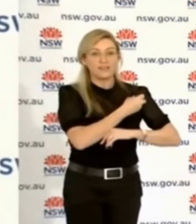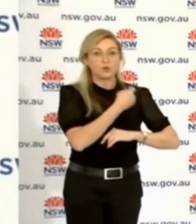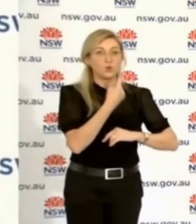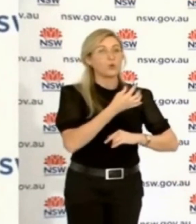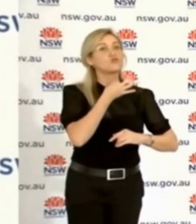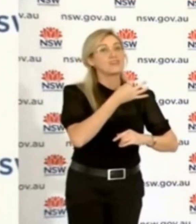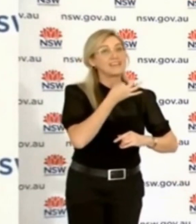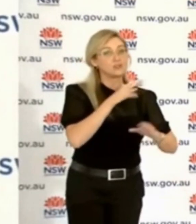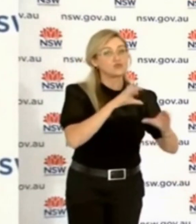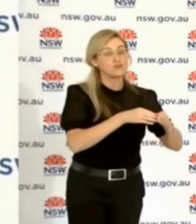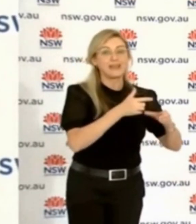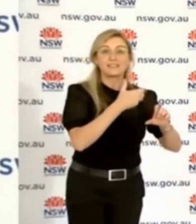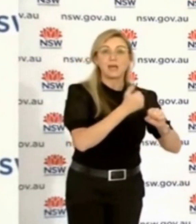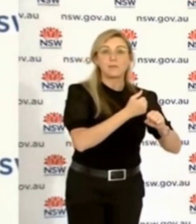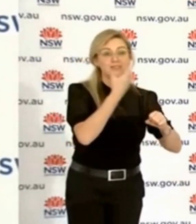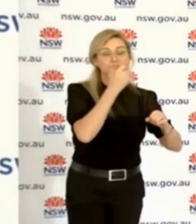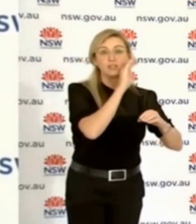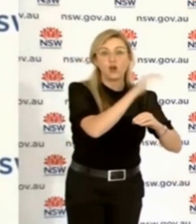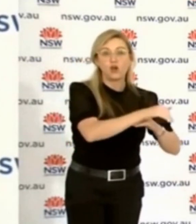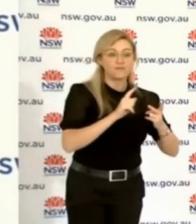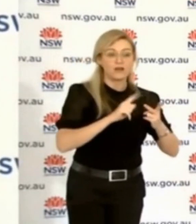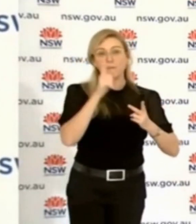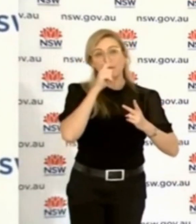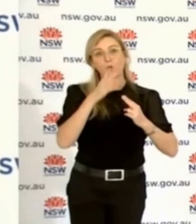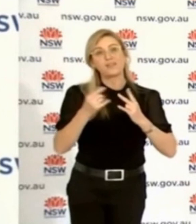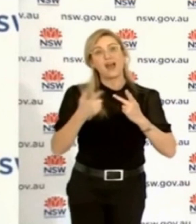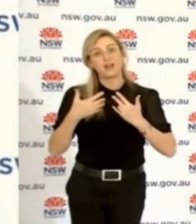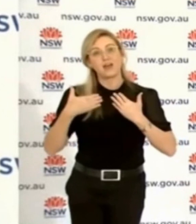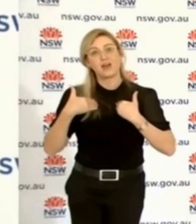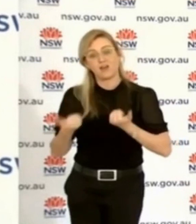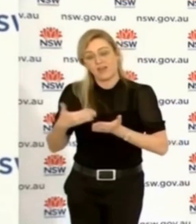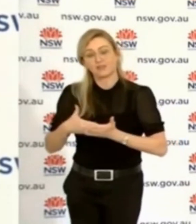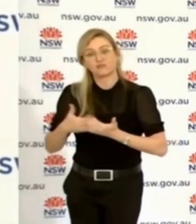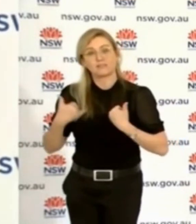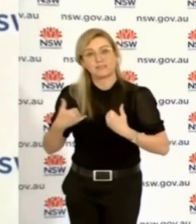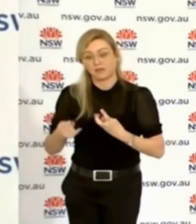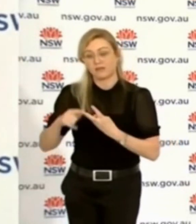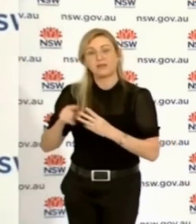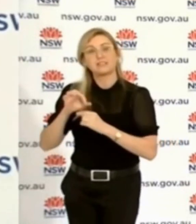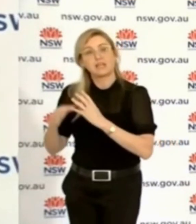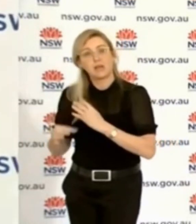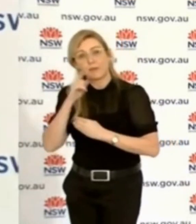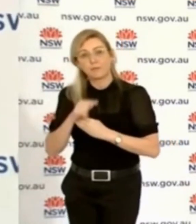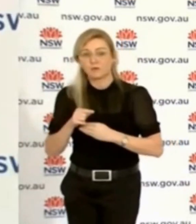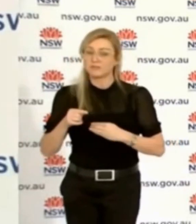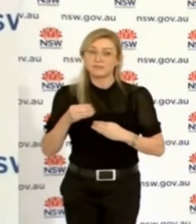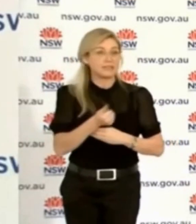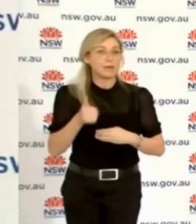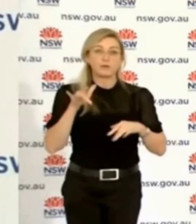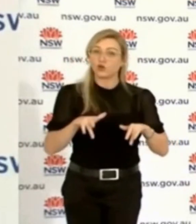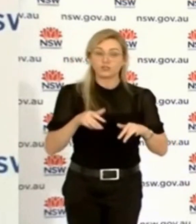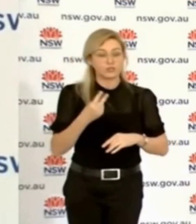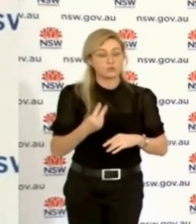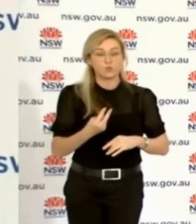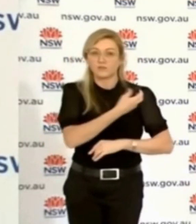vaccinated. We still haven't got high enough two-dose vaccine coverage for some of those groups. And we've now got access to